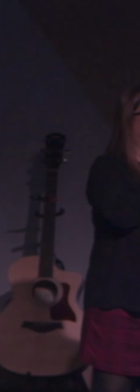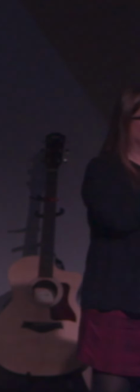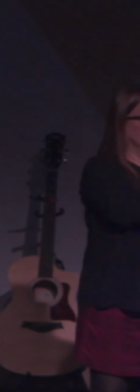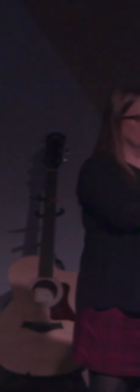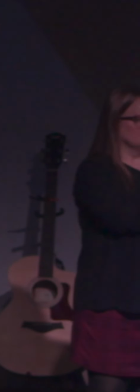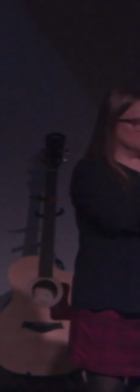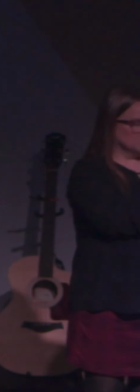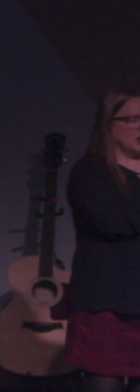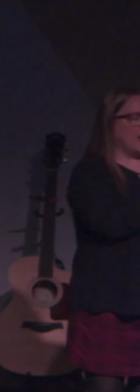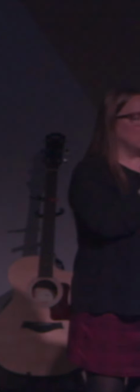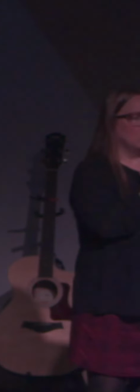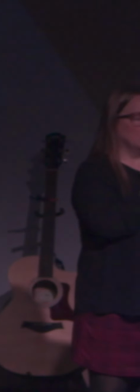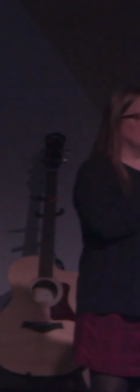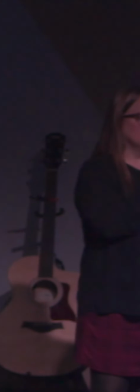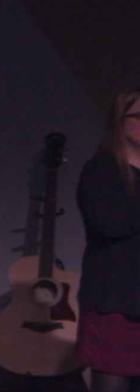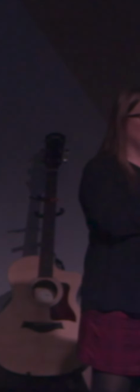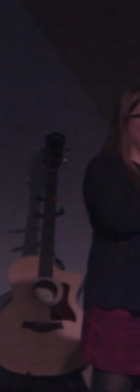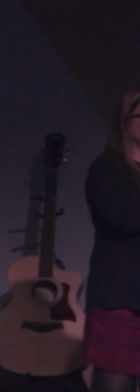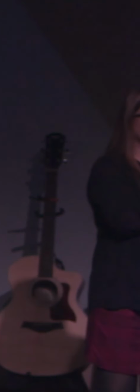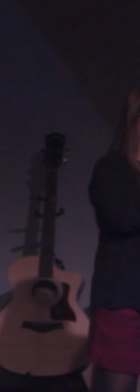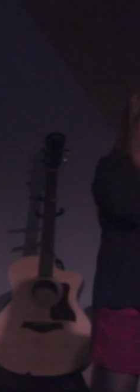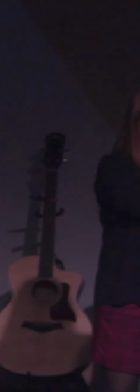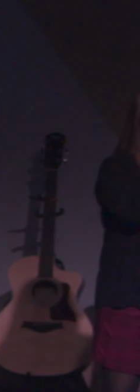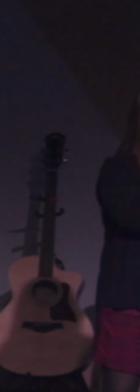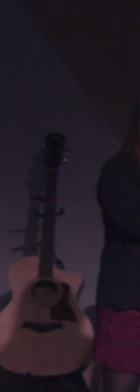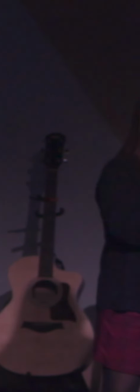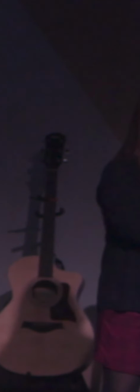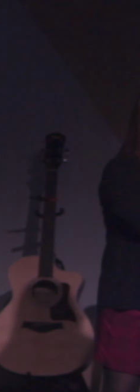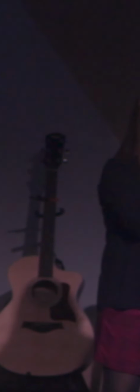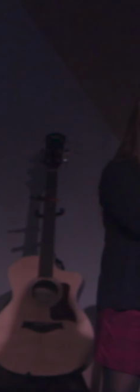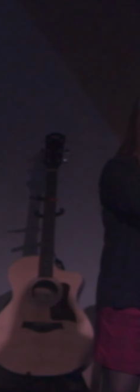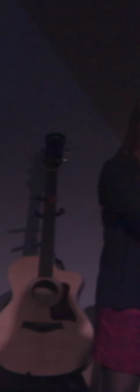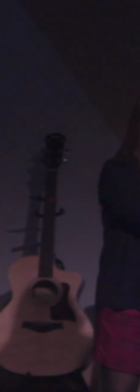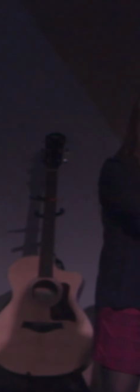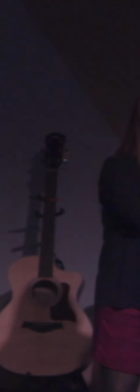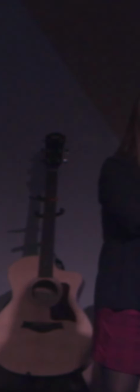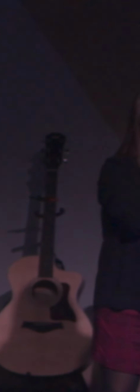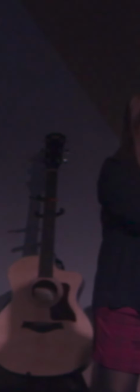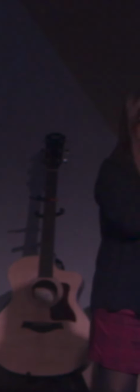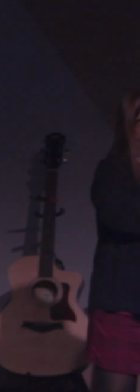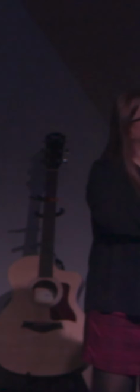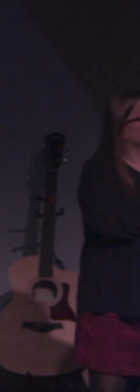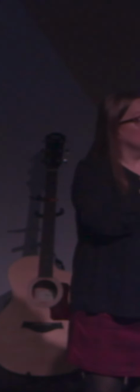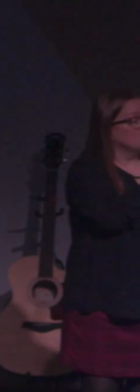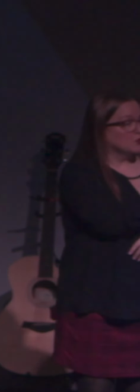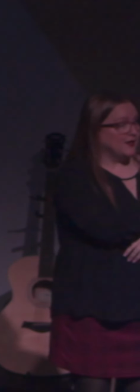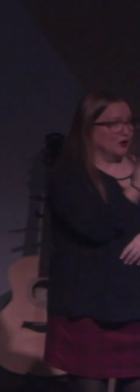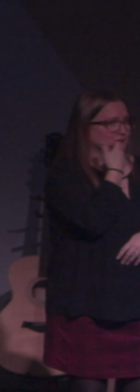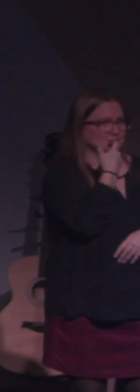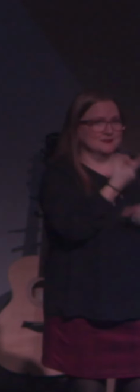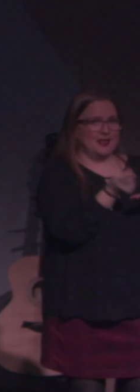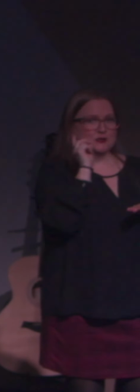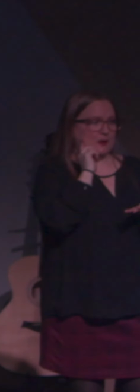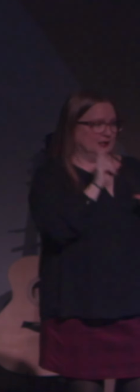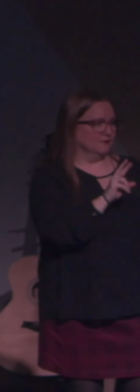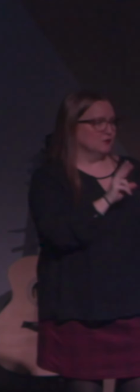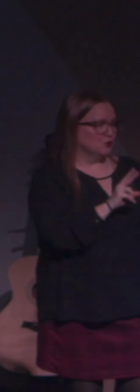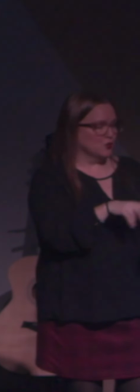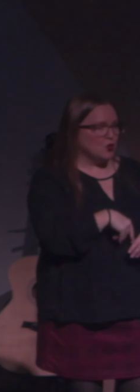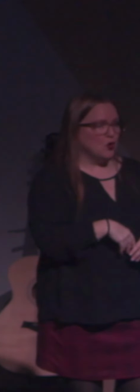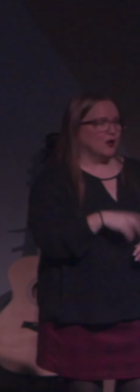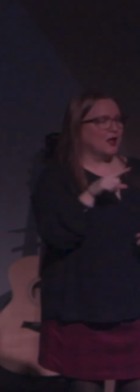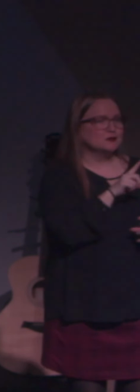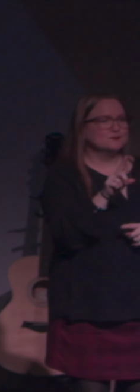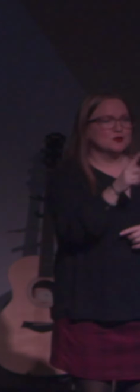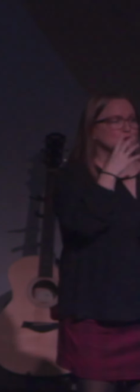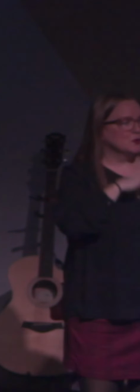will forever hold in my heart some very great things from that church. And we were at a funeral there just last week, and got to walk